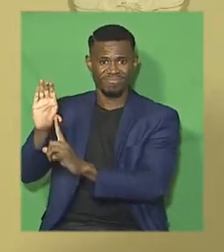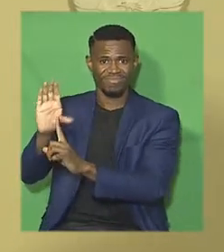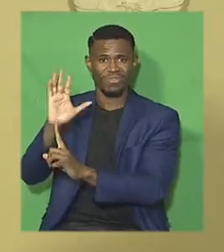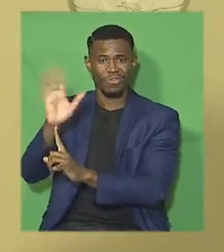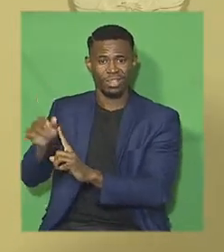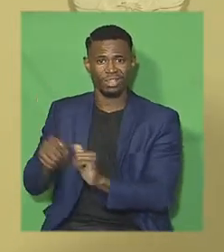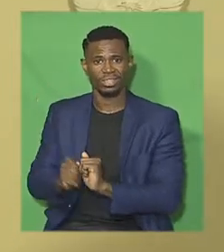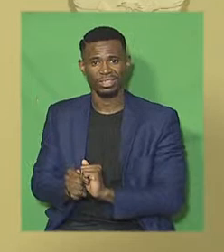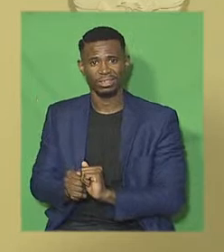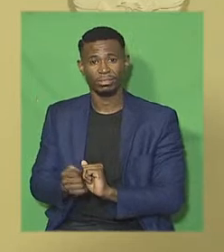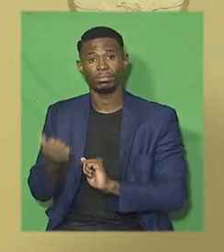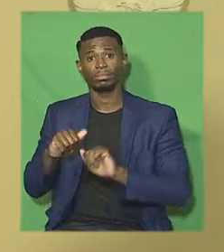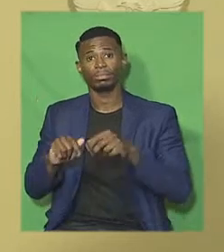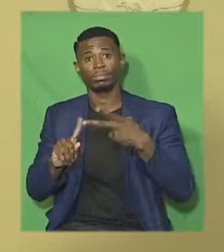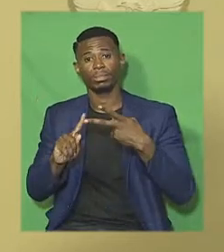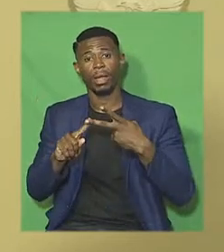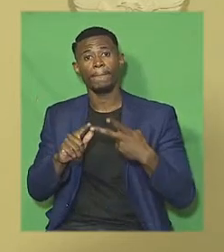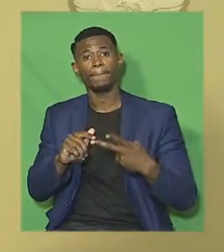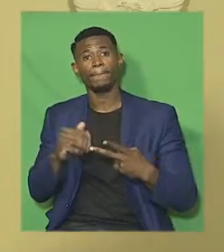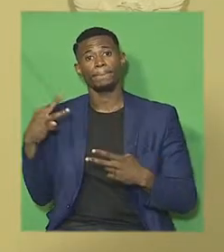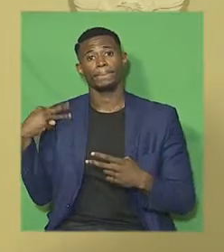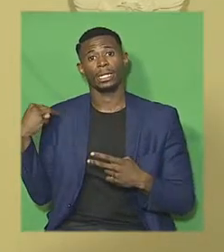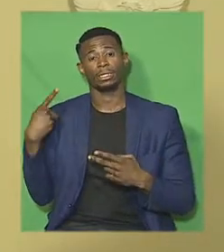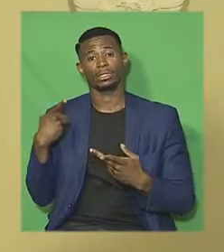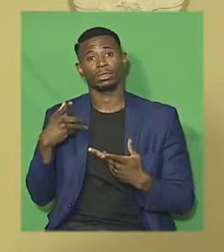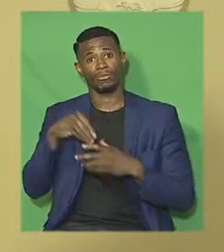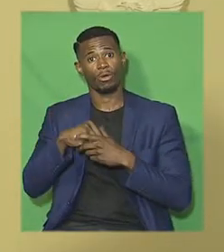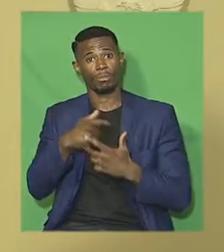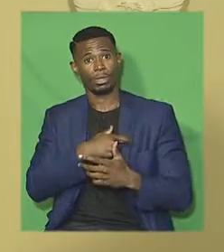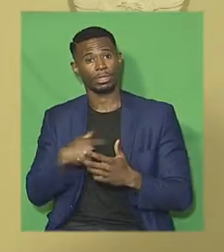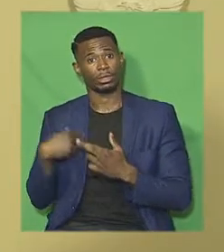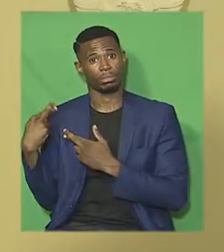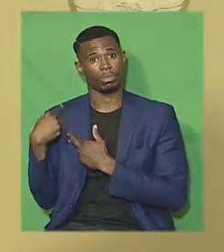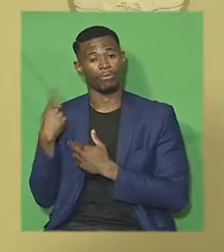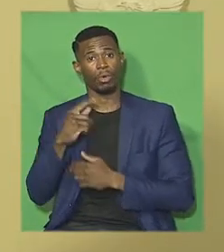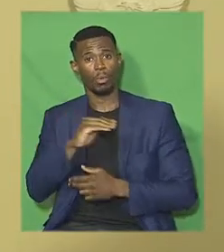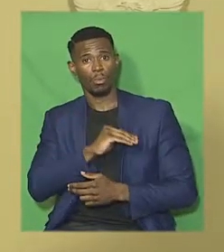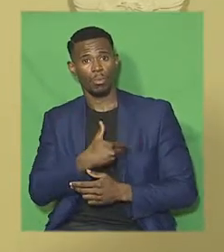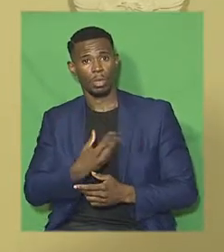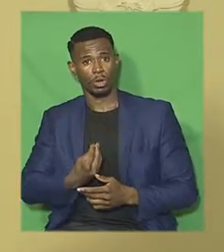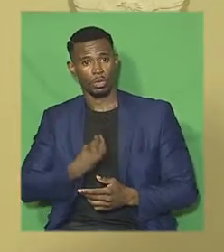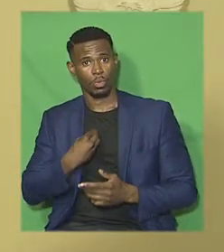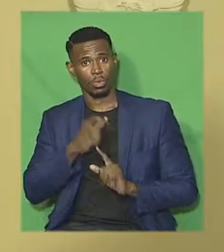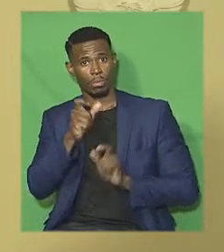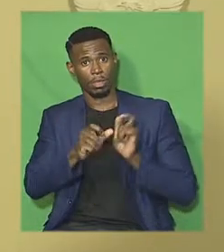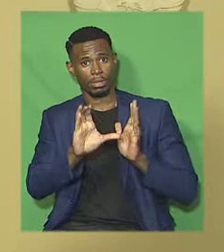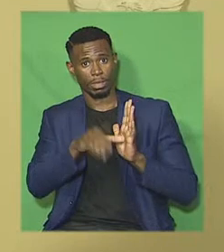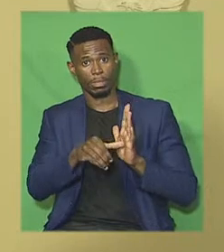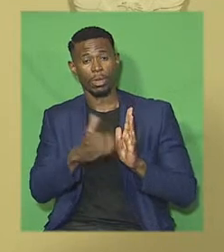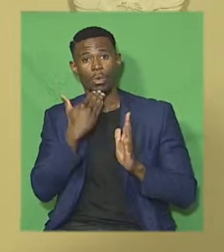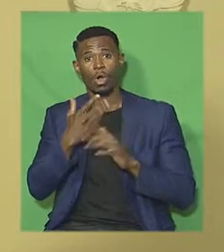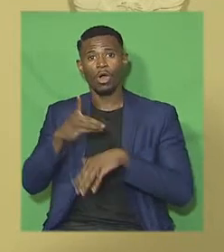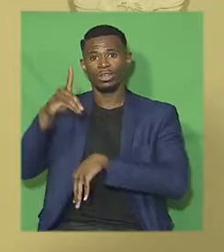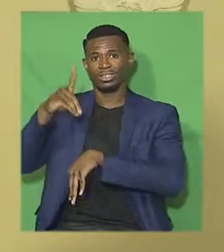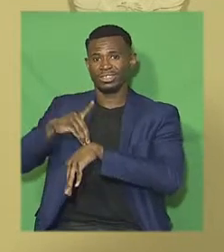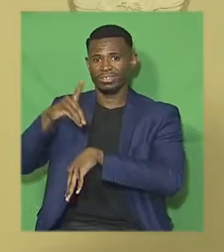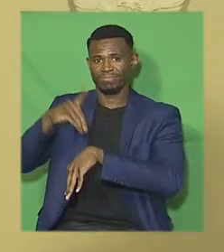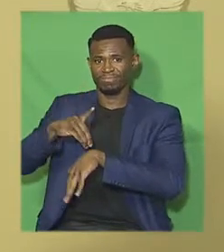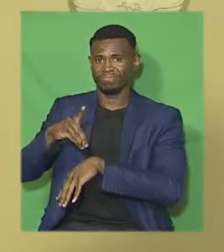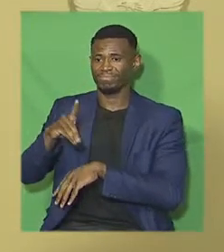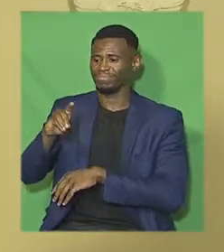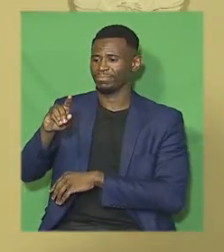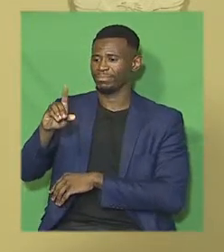in the Presidency responsible for women, youth, and persons with disabilities will become Dr. Nkosazana